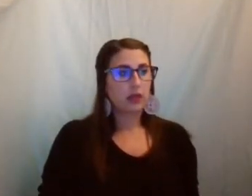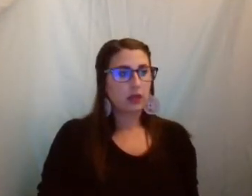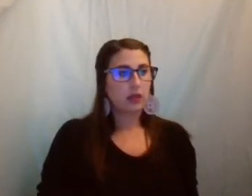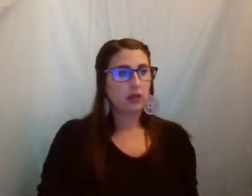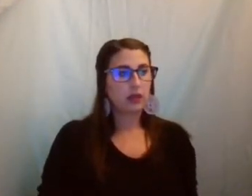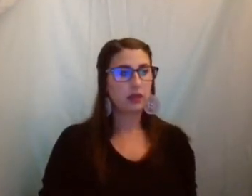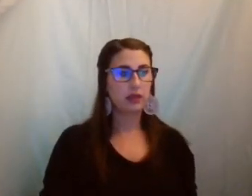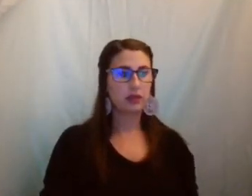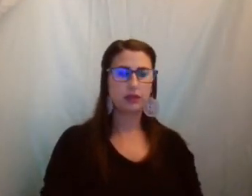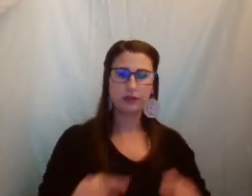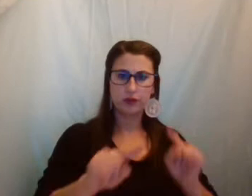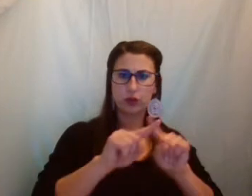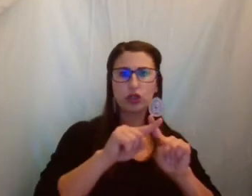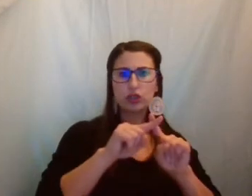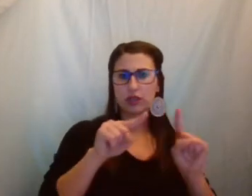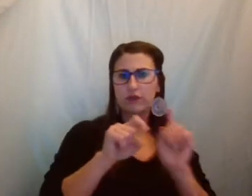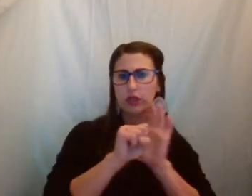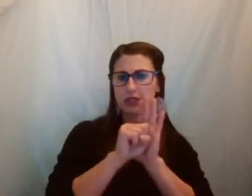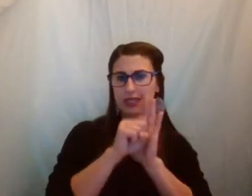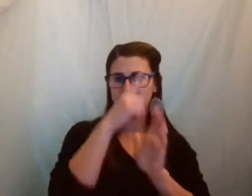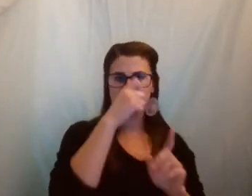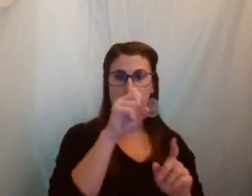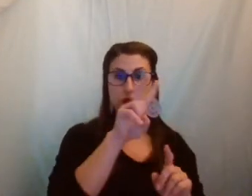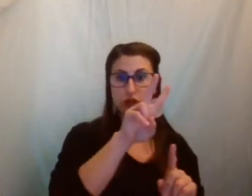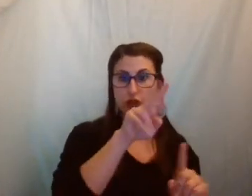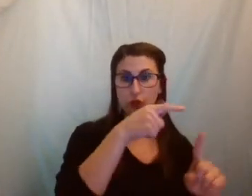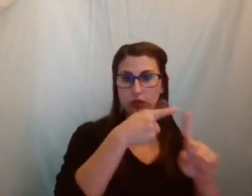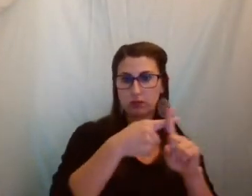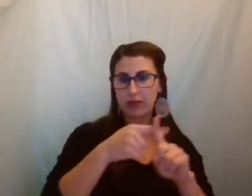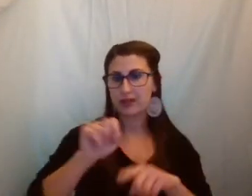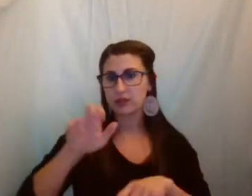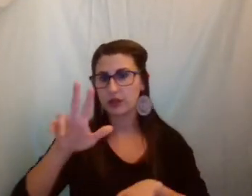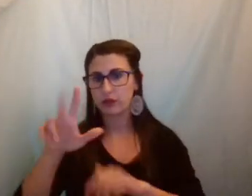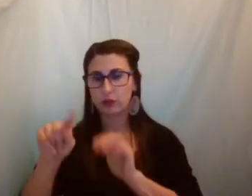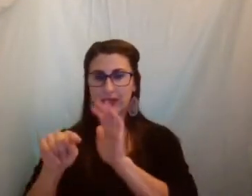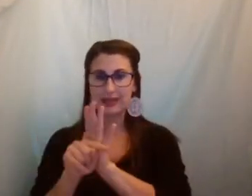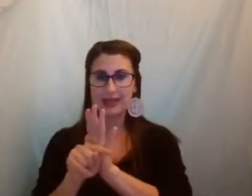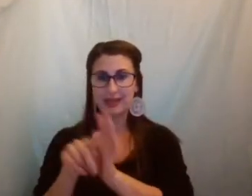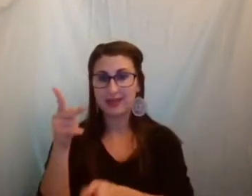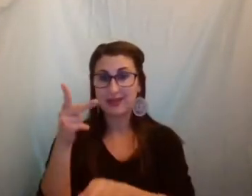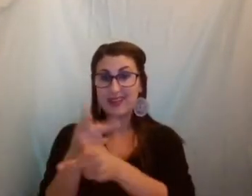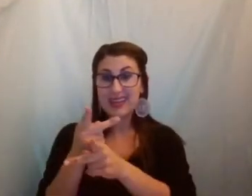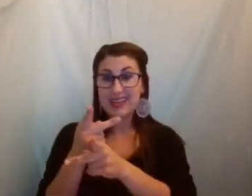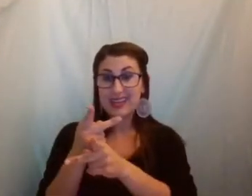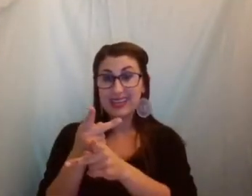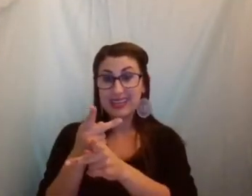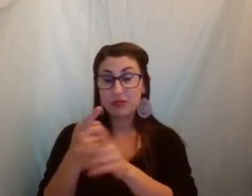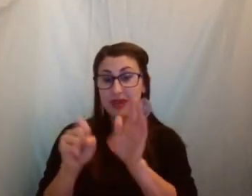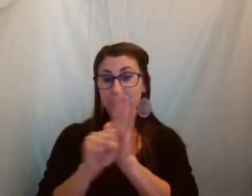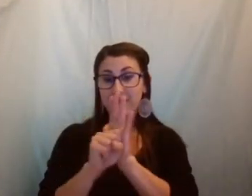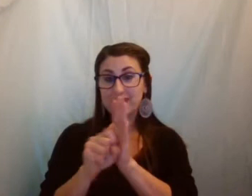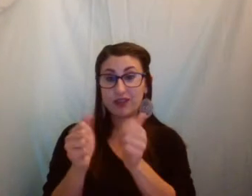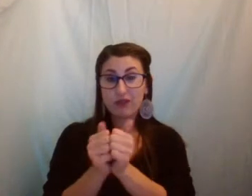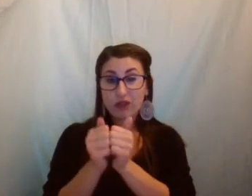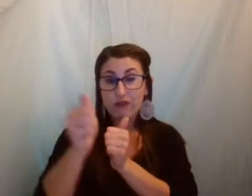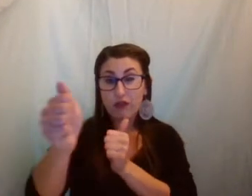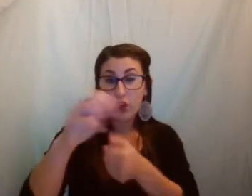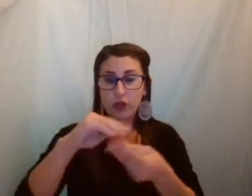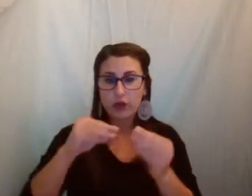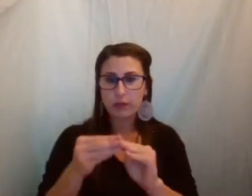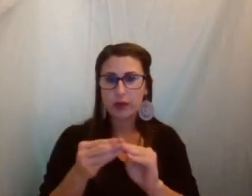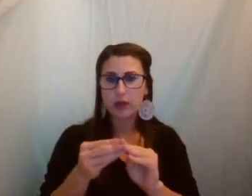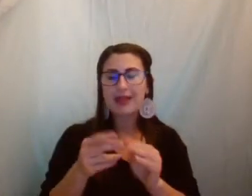different sign subtract. They're different signs. This is a positive and this is a negative. You keep the sign of the further number. So which number